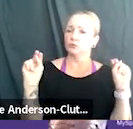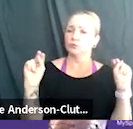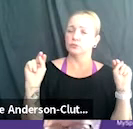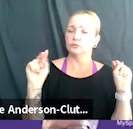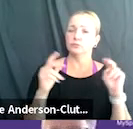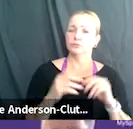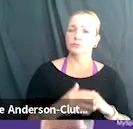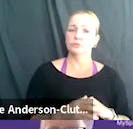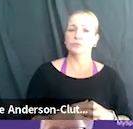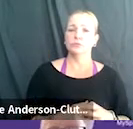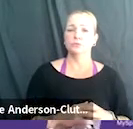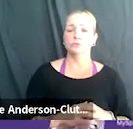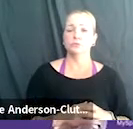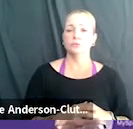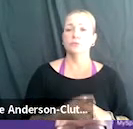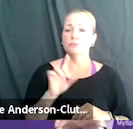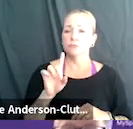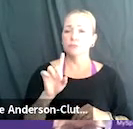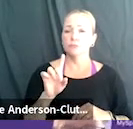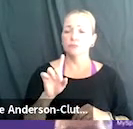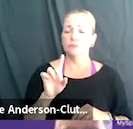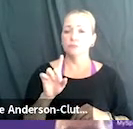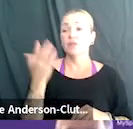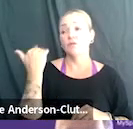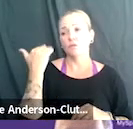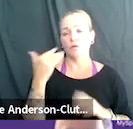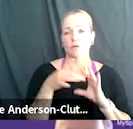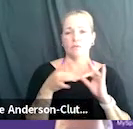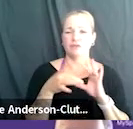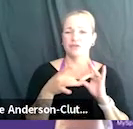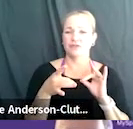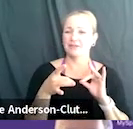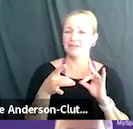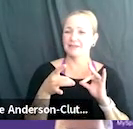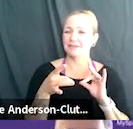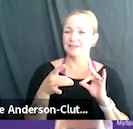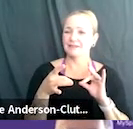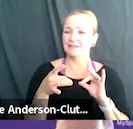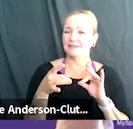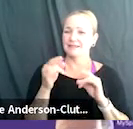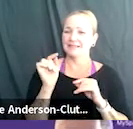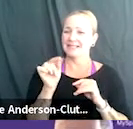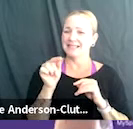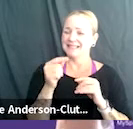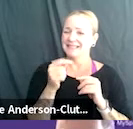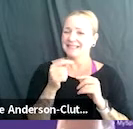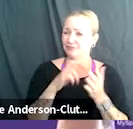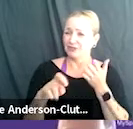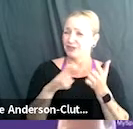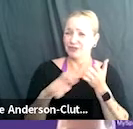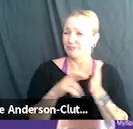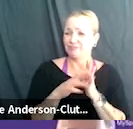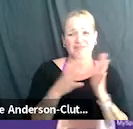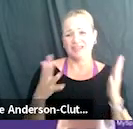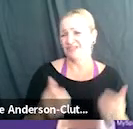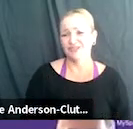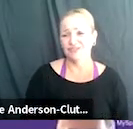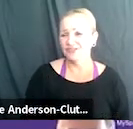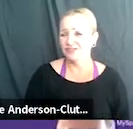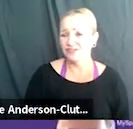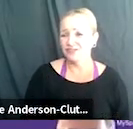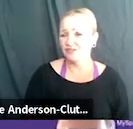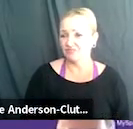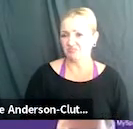talked about. But as I said earlier, I think there's much less research in this area than I would have expected. And so certainly